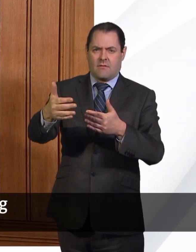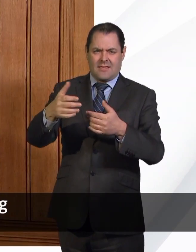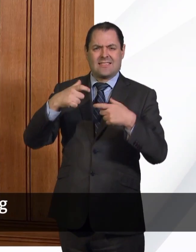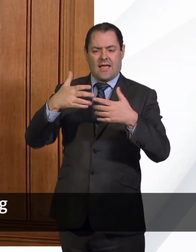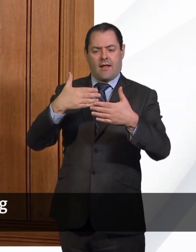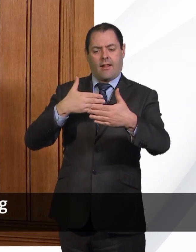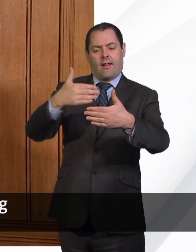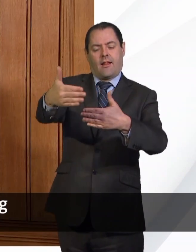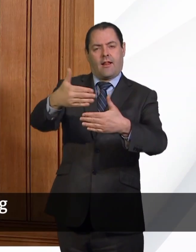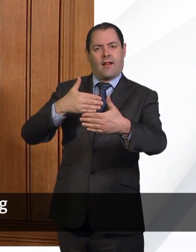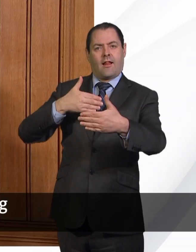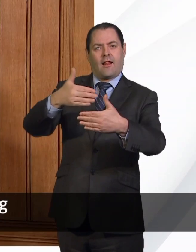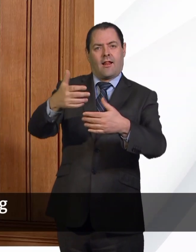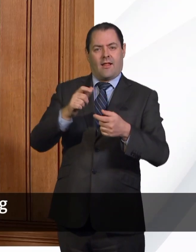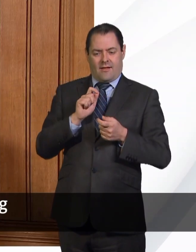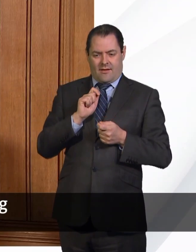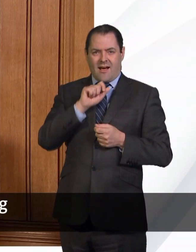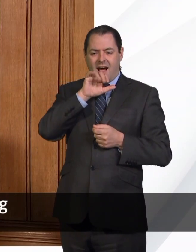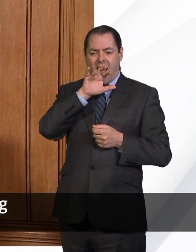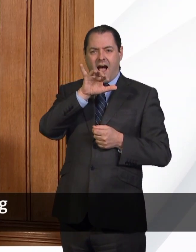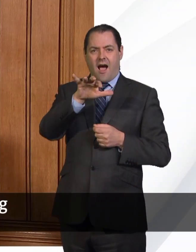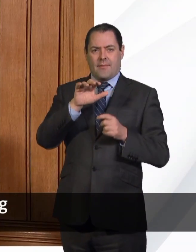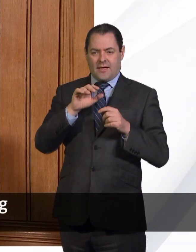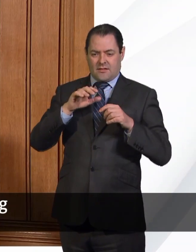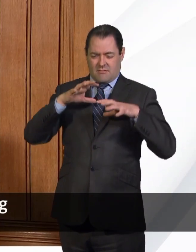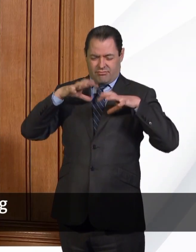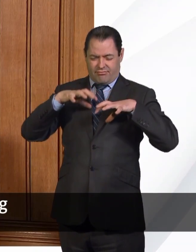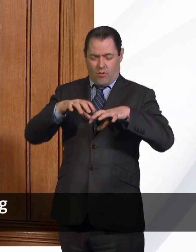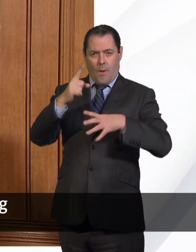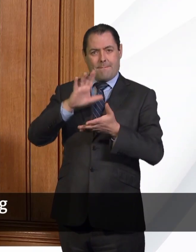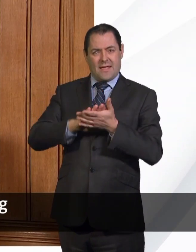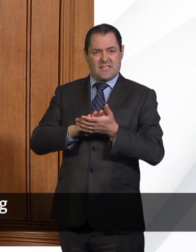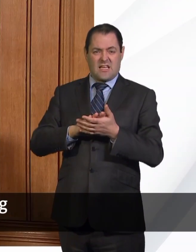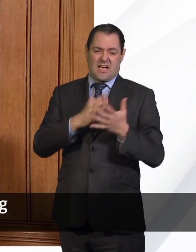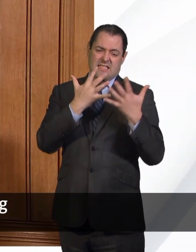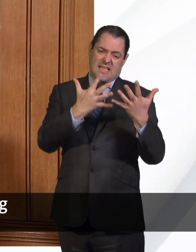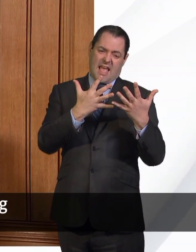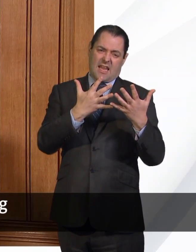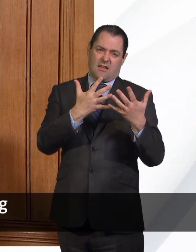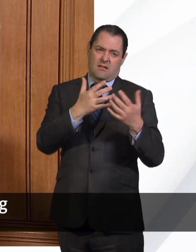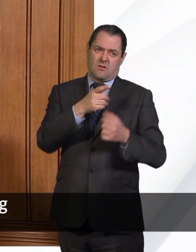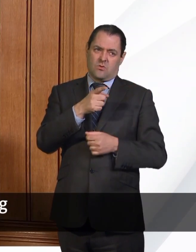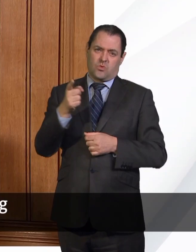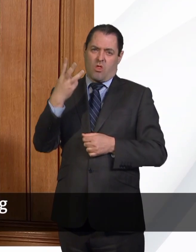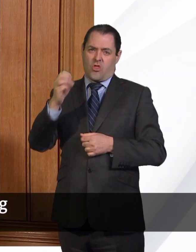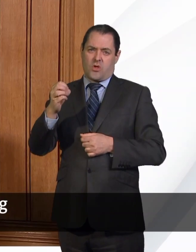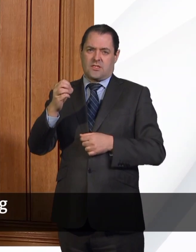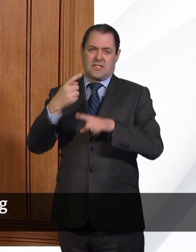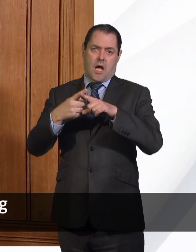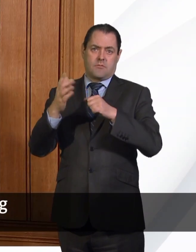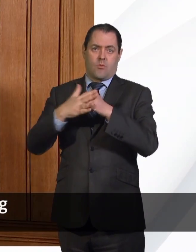a graduation across that. And so roughly at a metre, it's somewhere between 10 and 30 times more risky than at 2